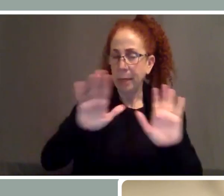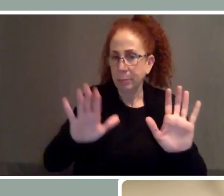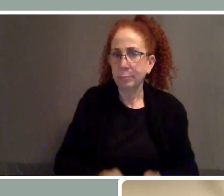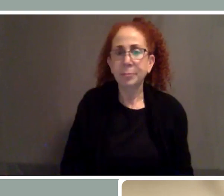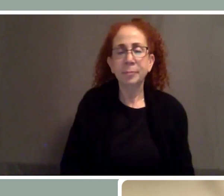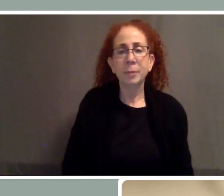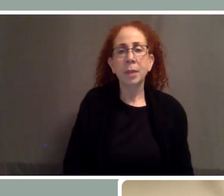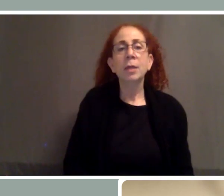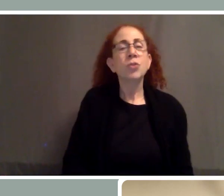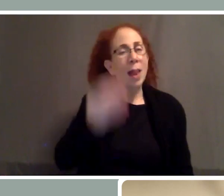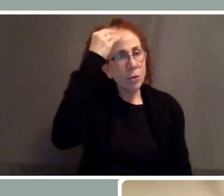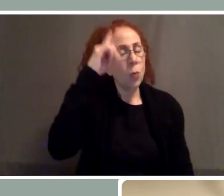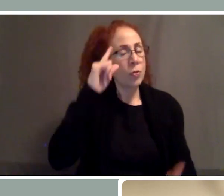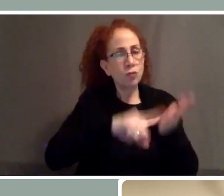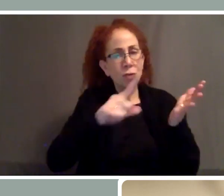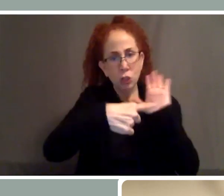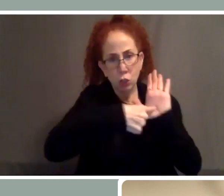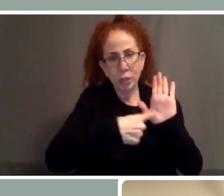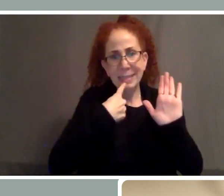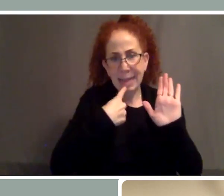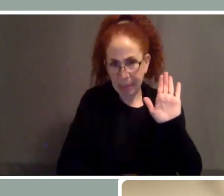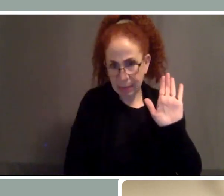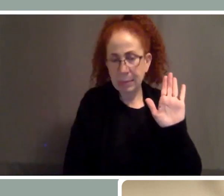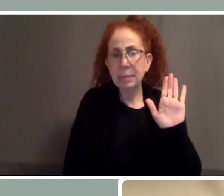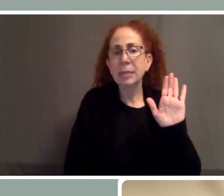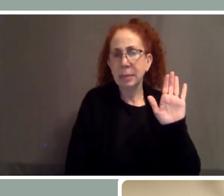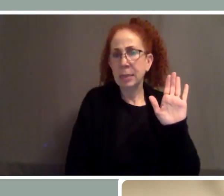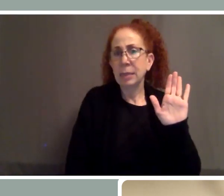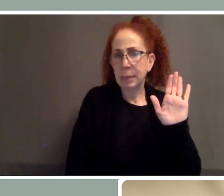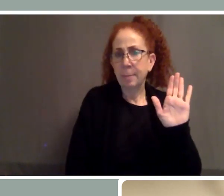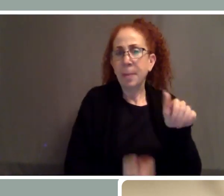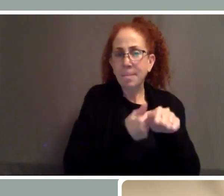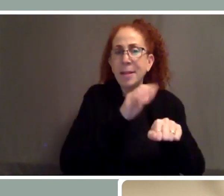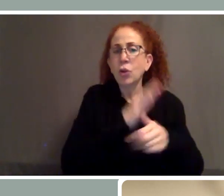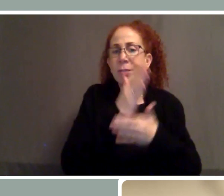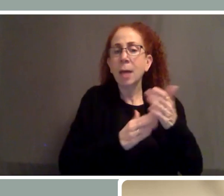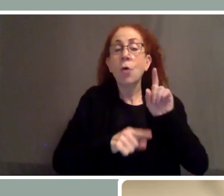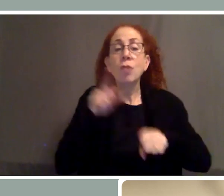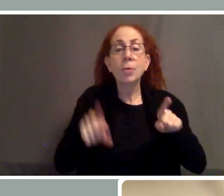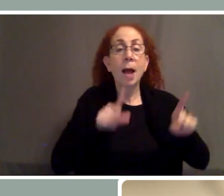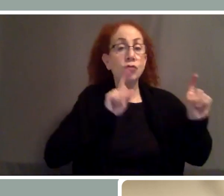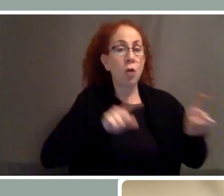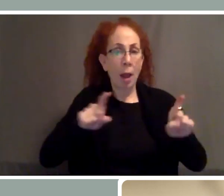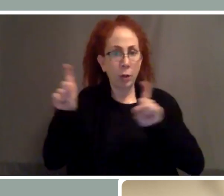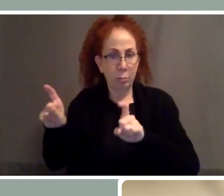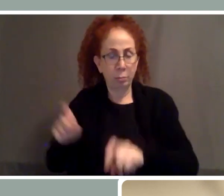the literature has now told us, based on some randomized trials, is that there